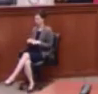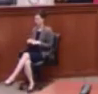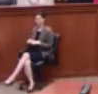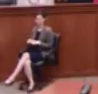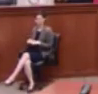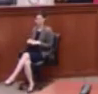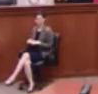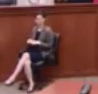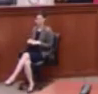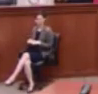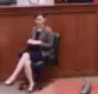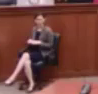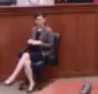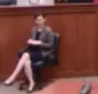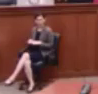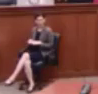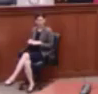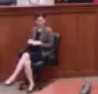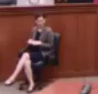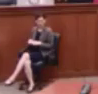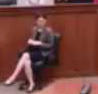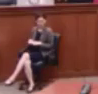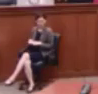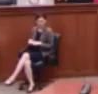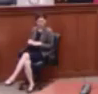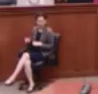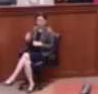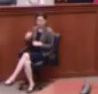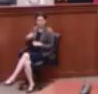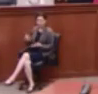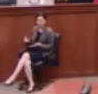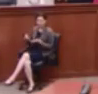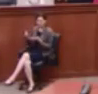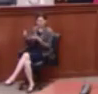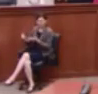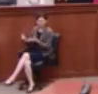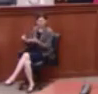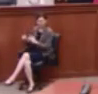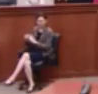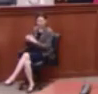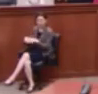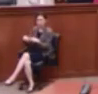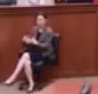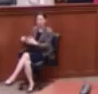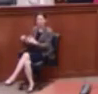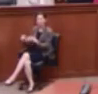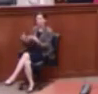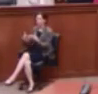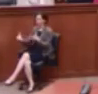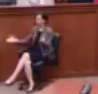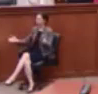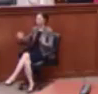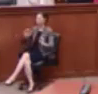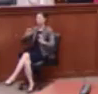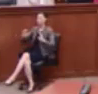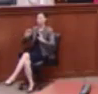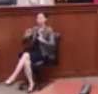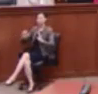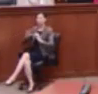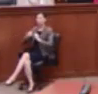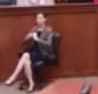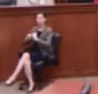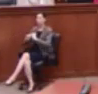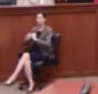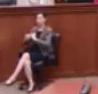We recommended that the state launch a comprehensive communication and promotional